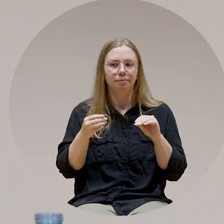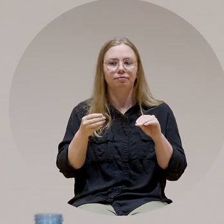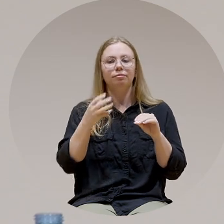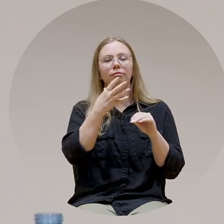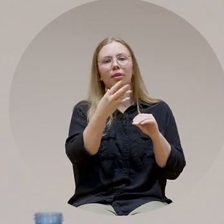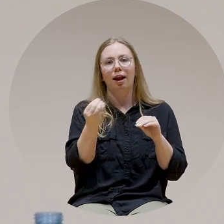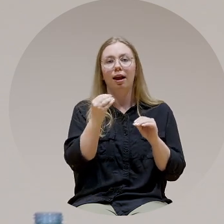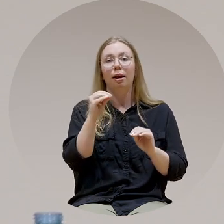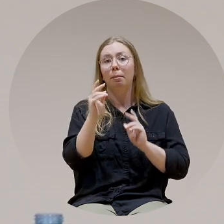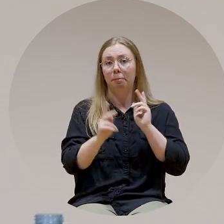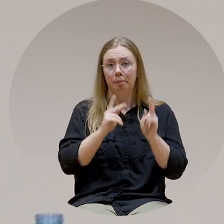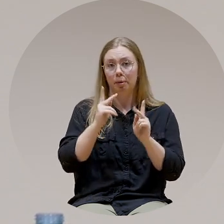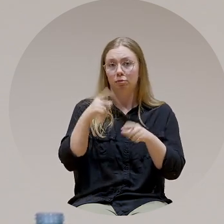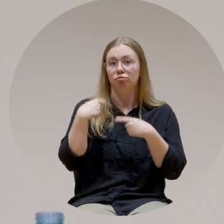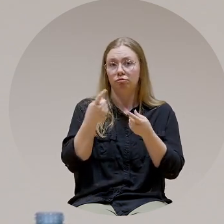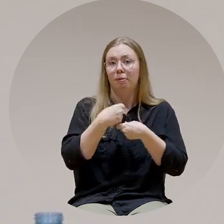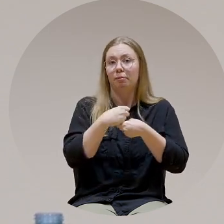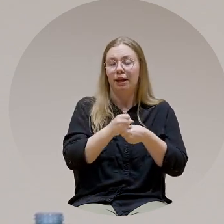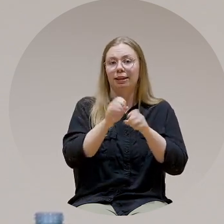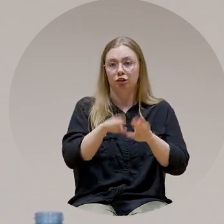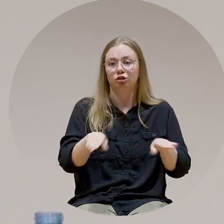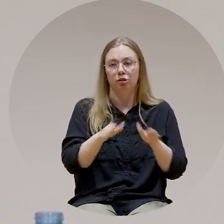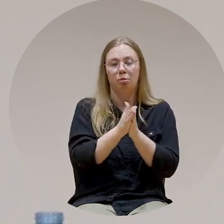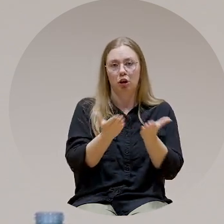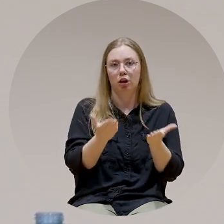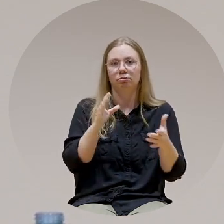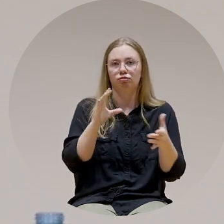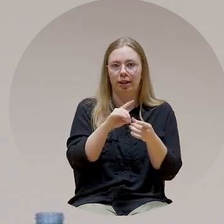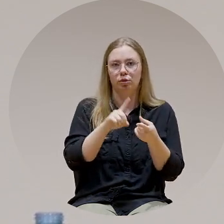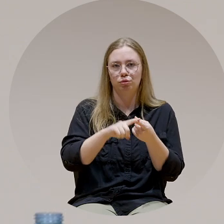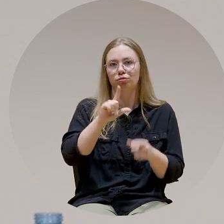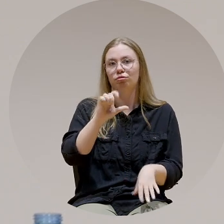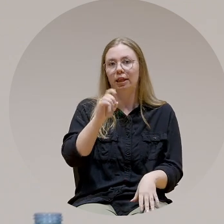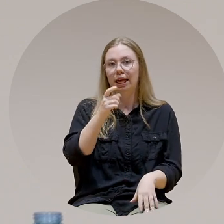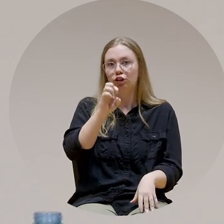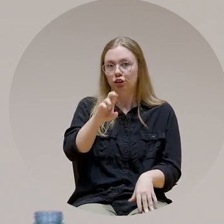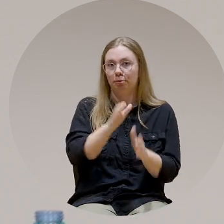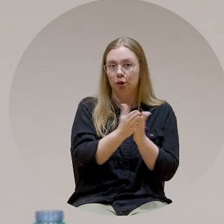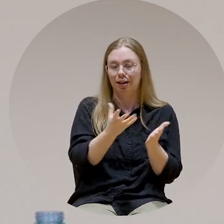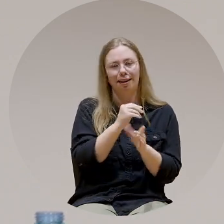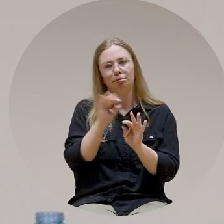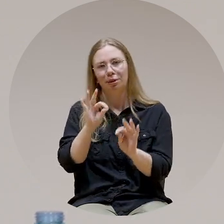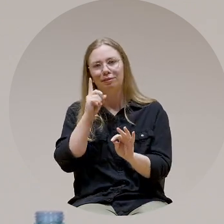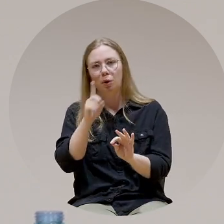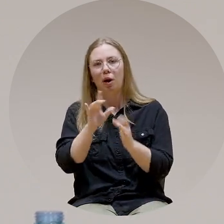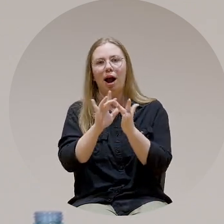people have done children's books based on ledger books, and of course, it's the perfect thing for a digital presentation of